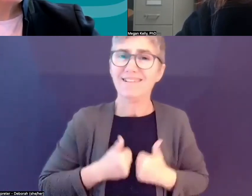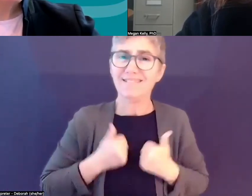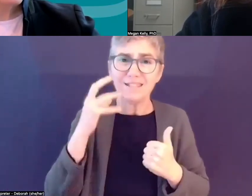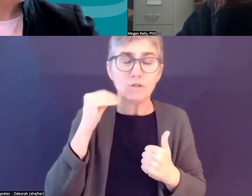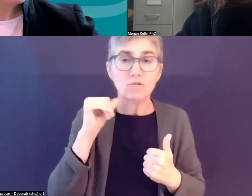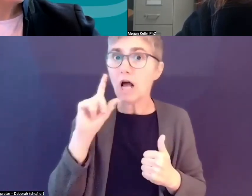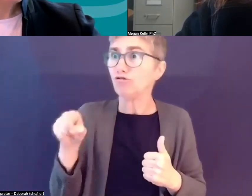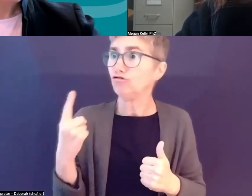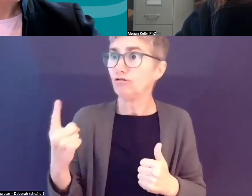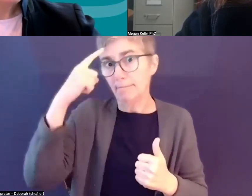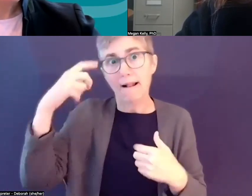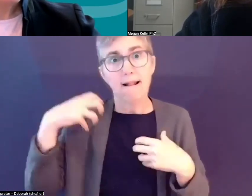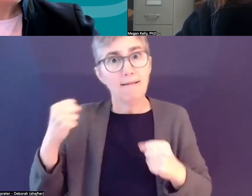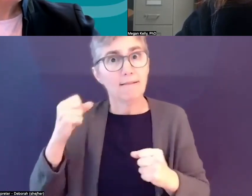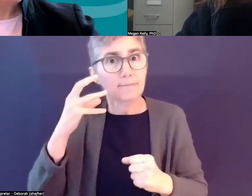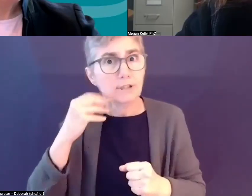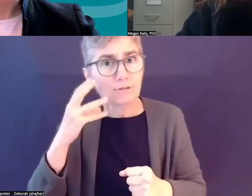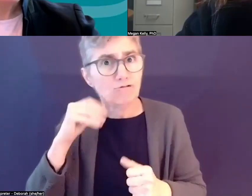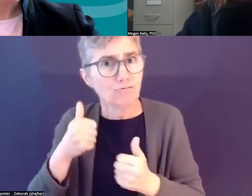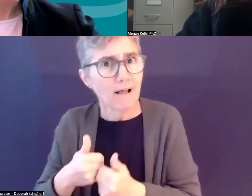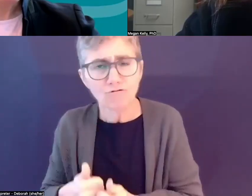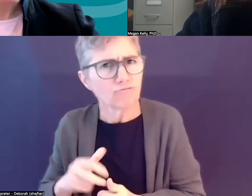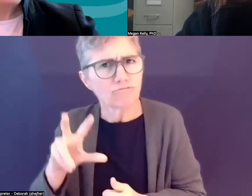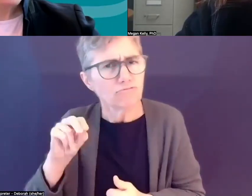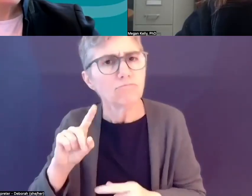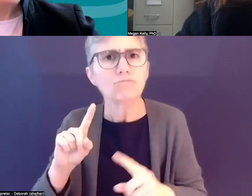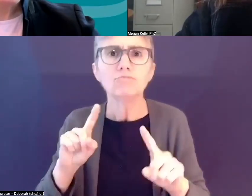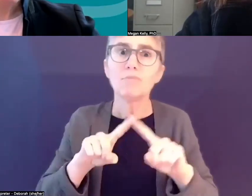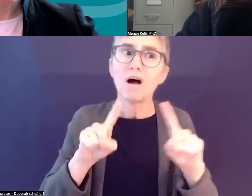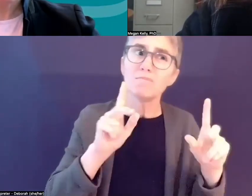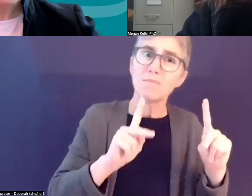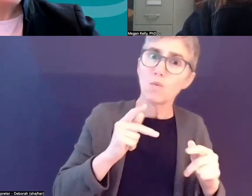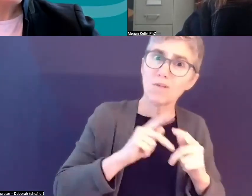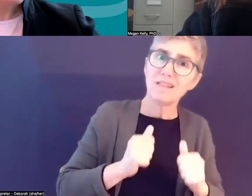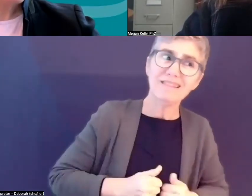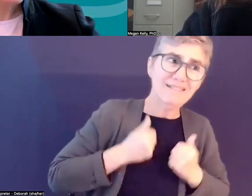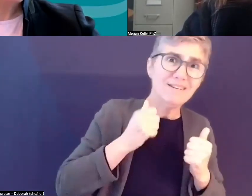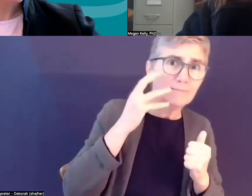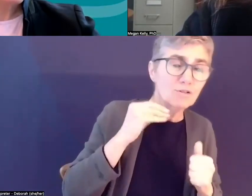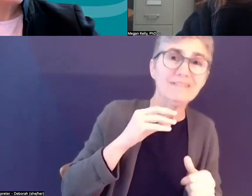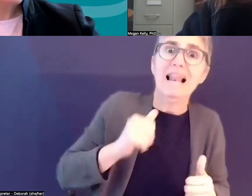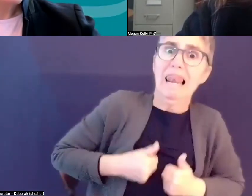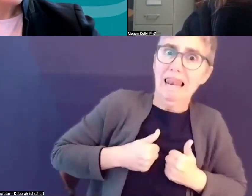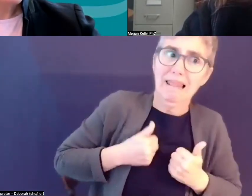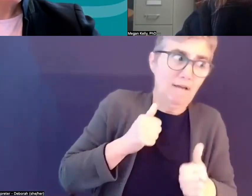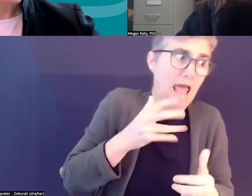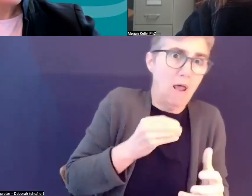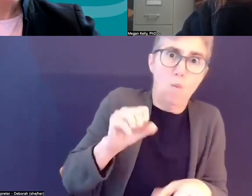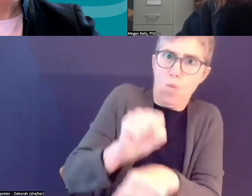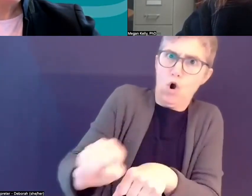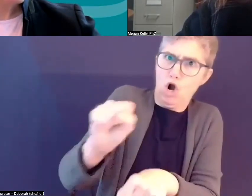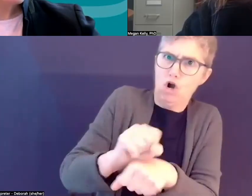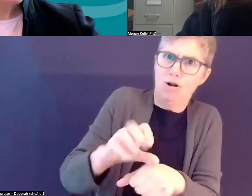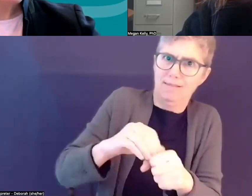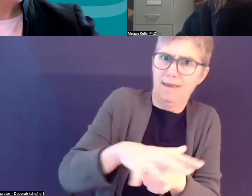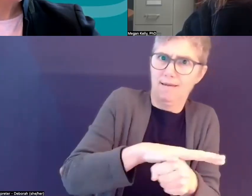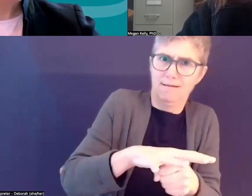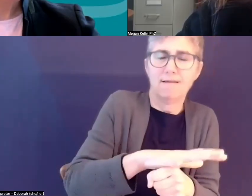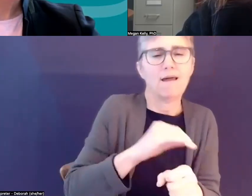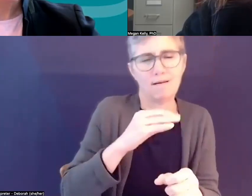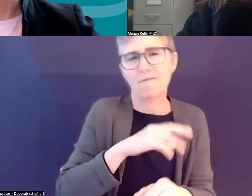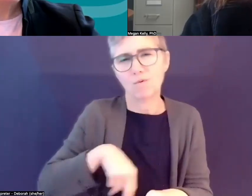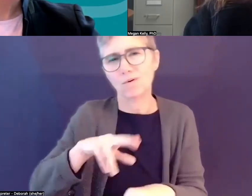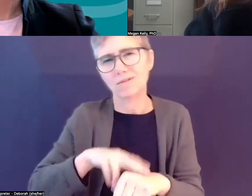experience of mental health challenges, but people with lived experience of working in these spheres. And also, of course, I like